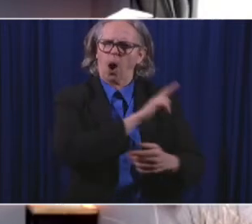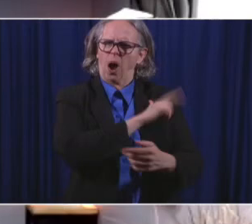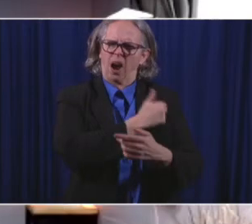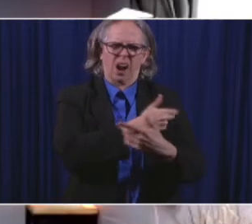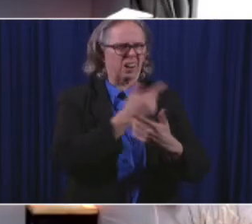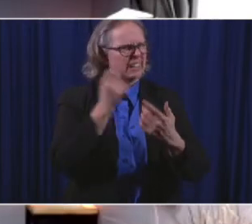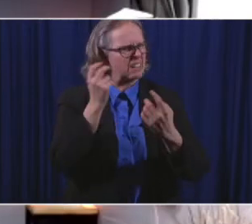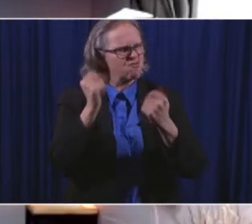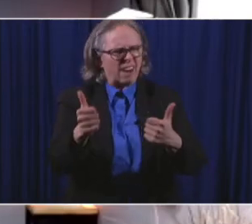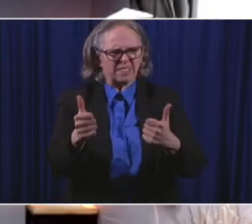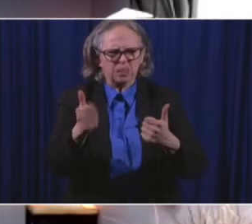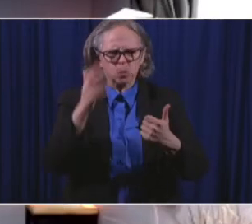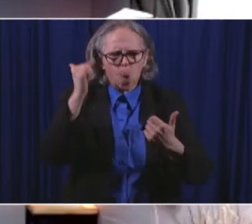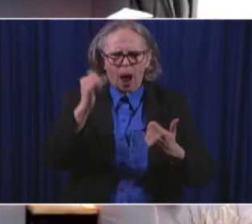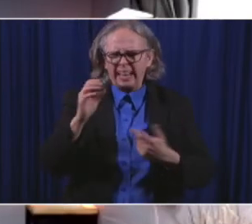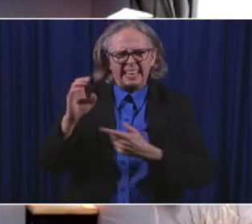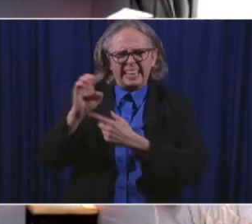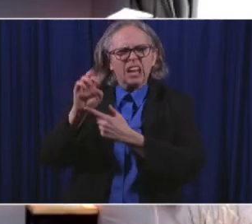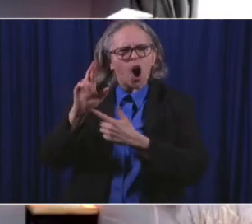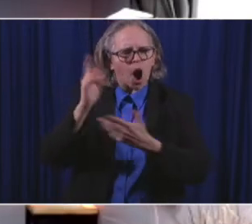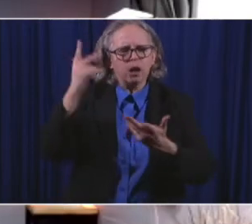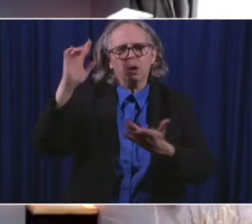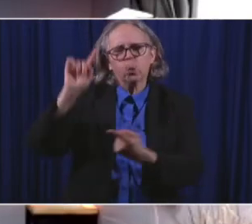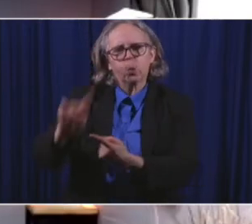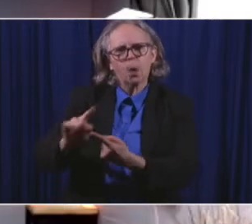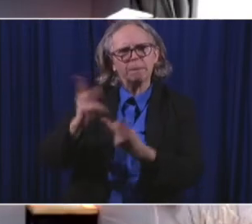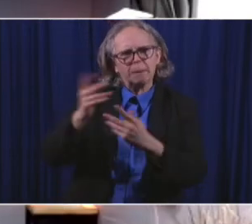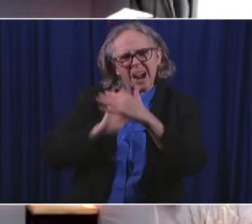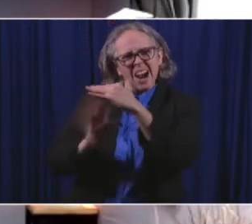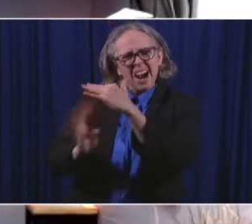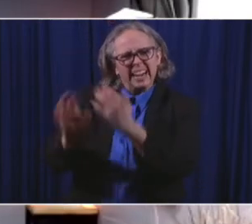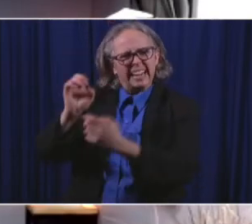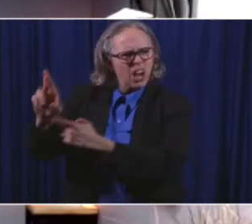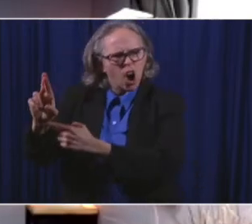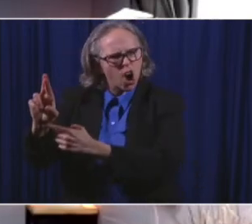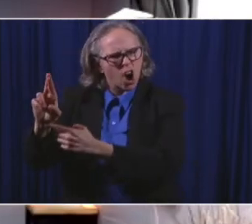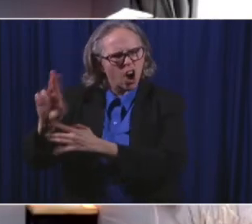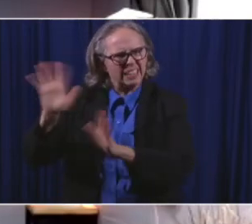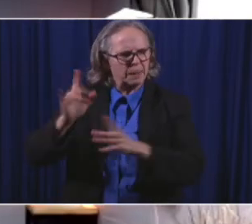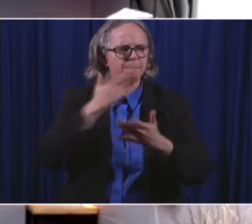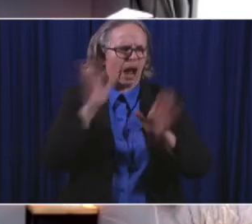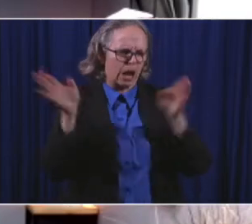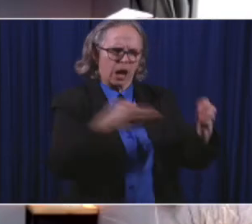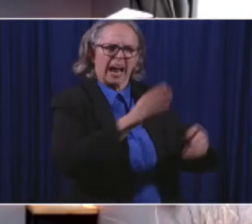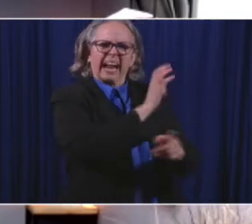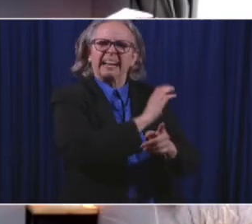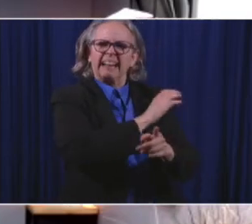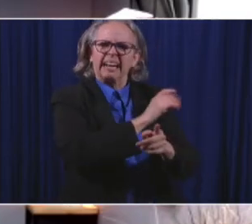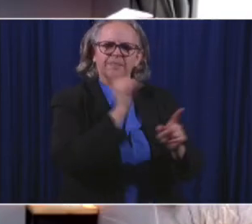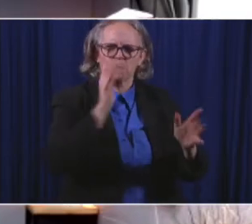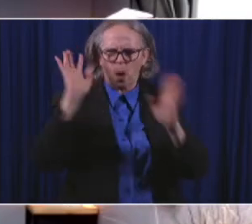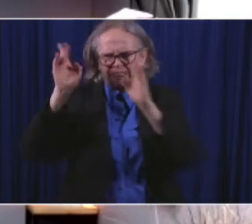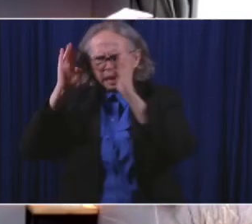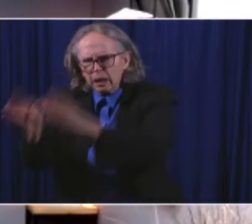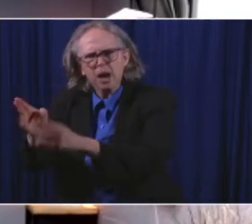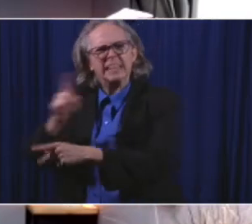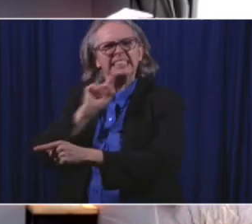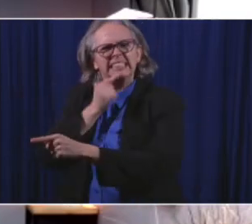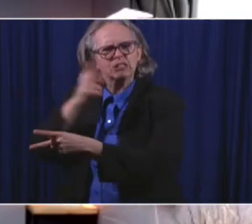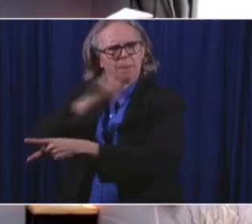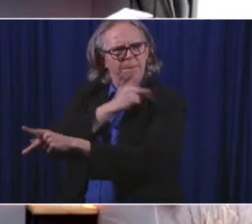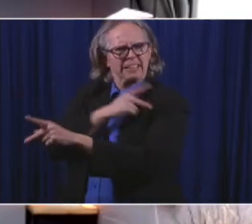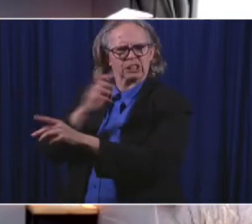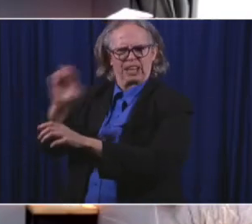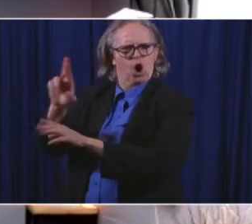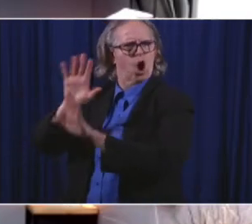able to treat the more serious patients in a timely manner. We just really need people to